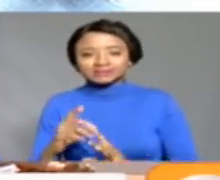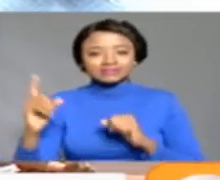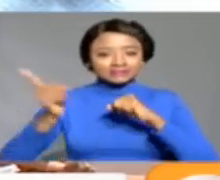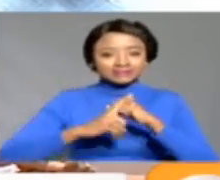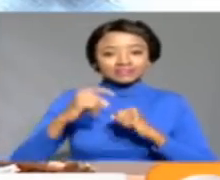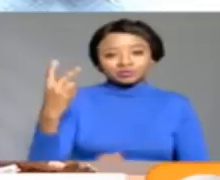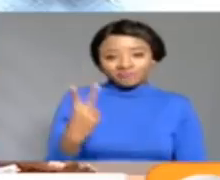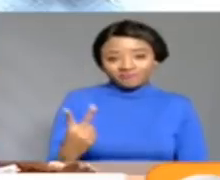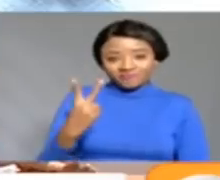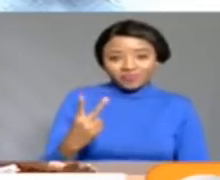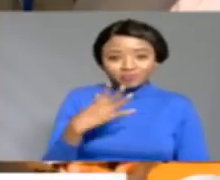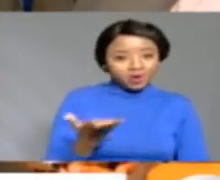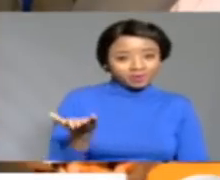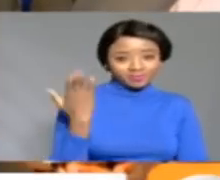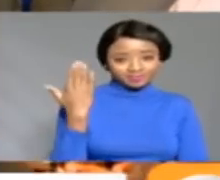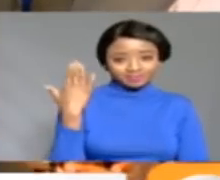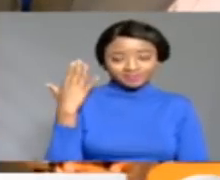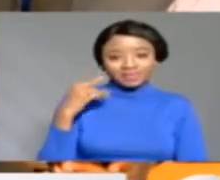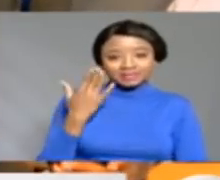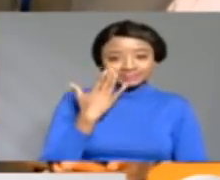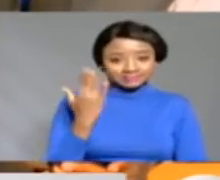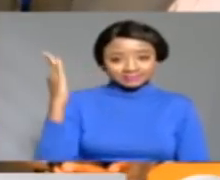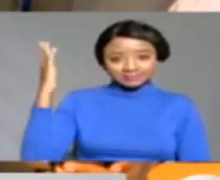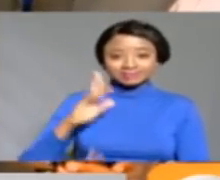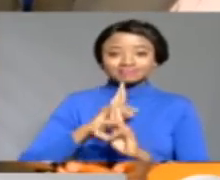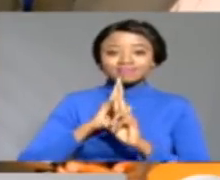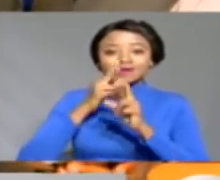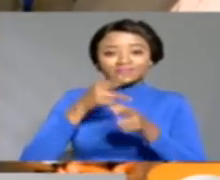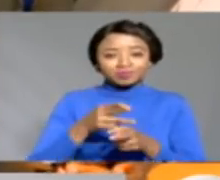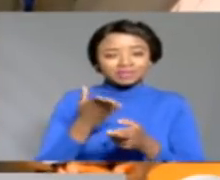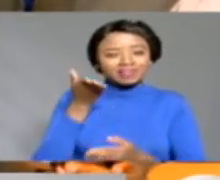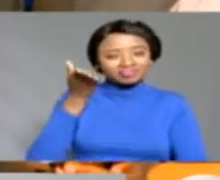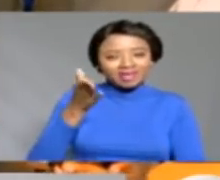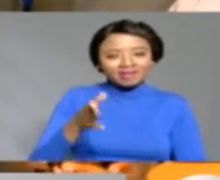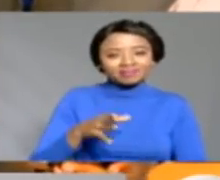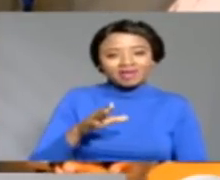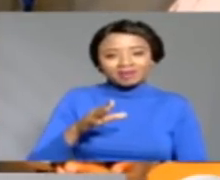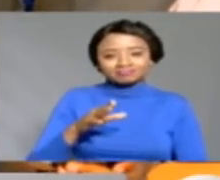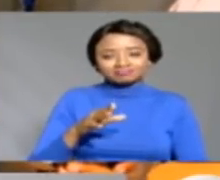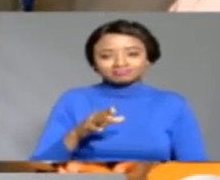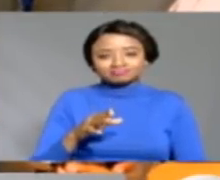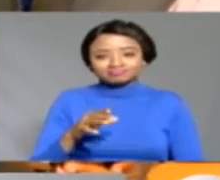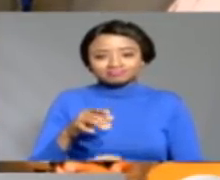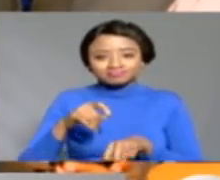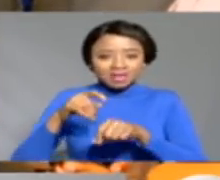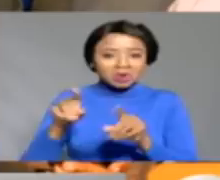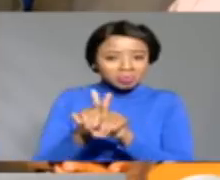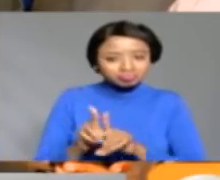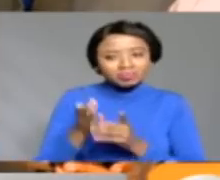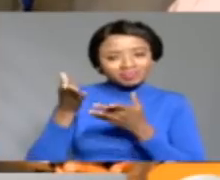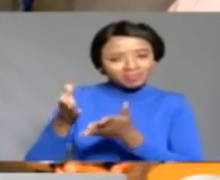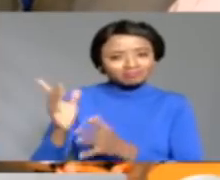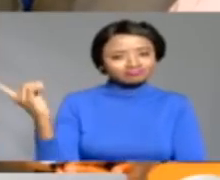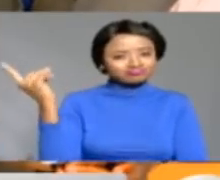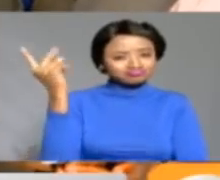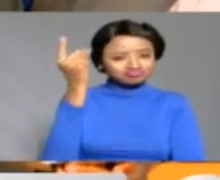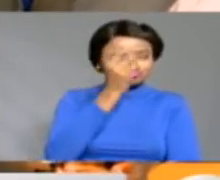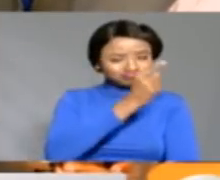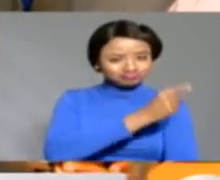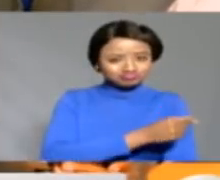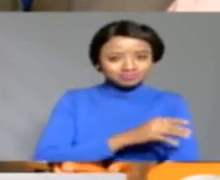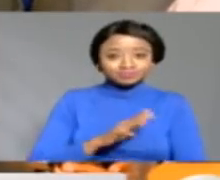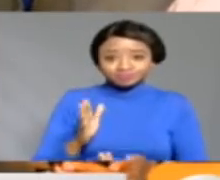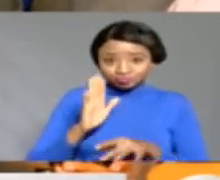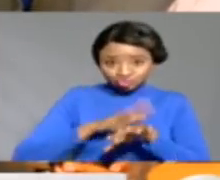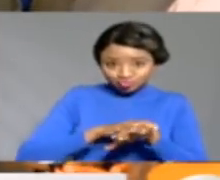Mugambi has been on this beat from the very first moment it broke and, of course, all day today. Hassan, good evening.